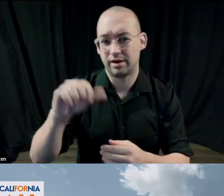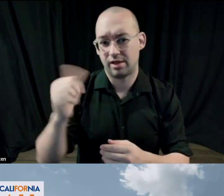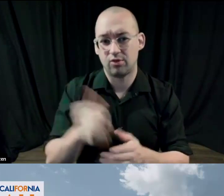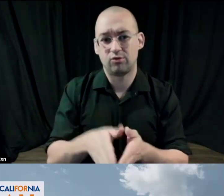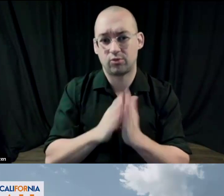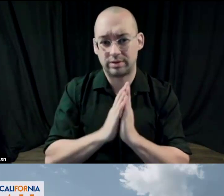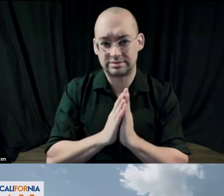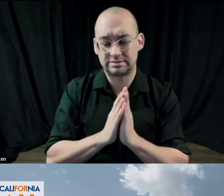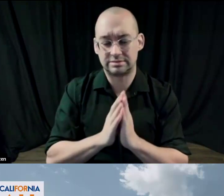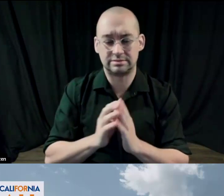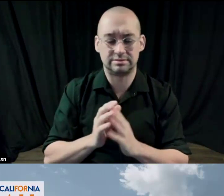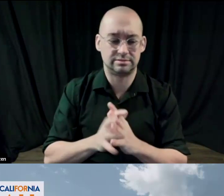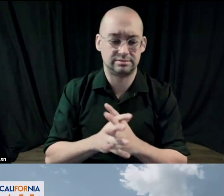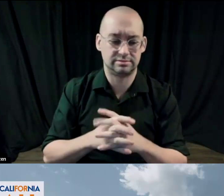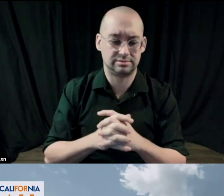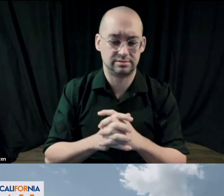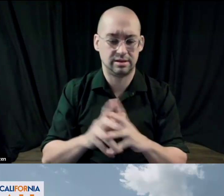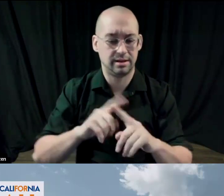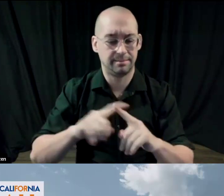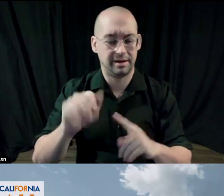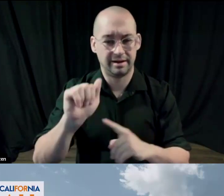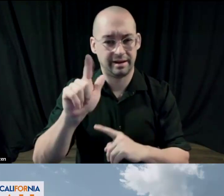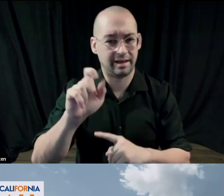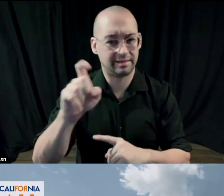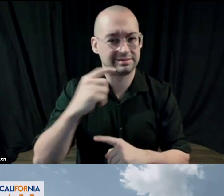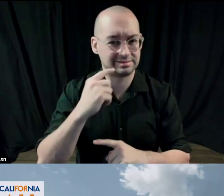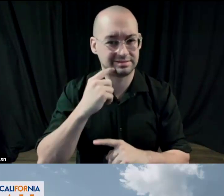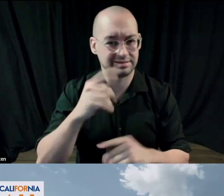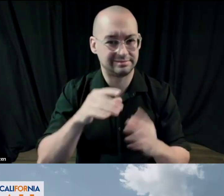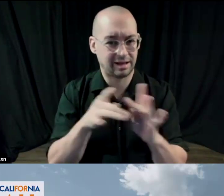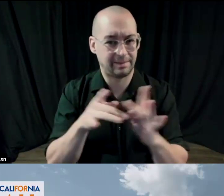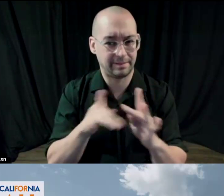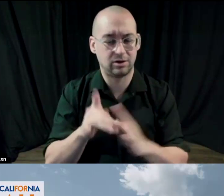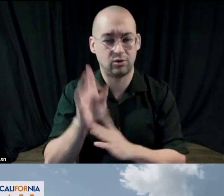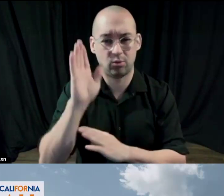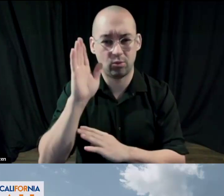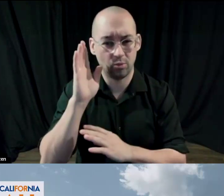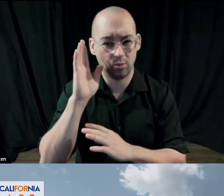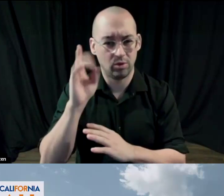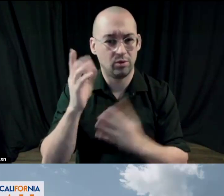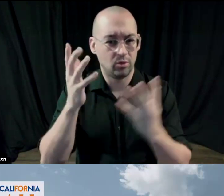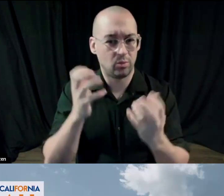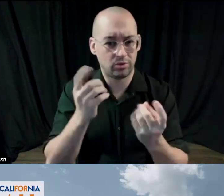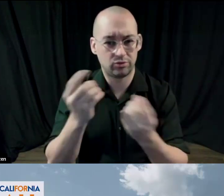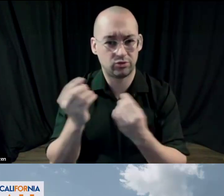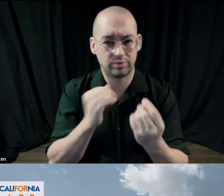period. But I think, as Alex mentioned in his comment, what we would want to do then is take a look and